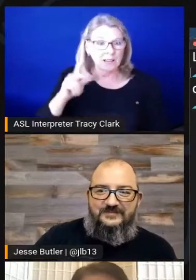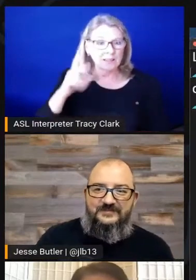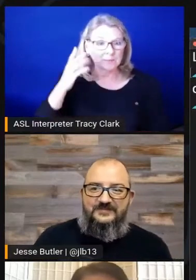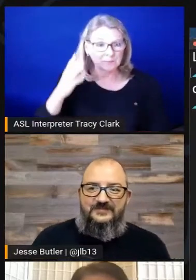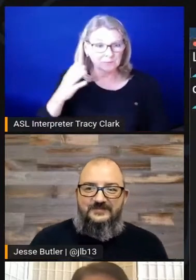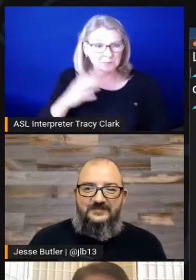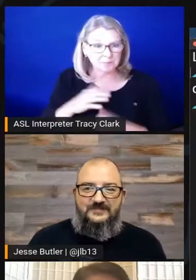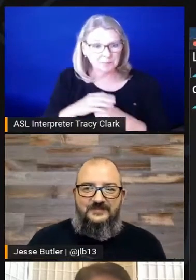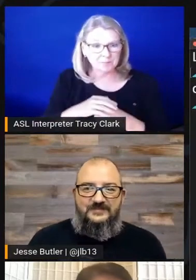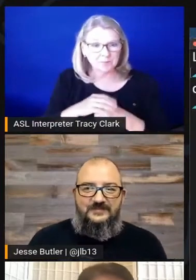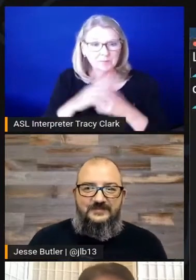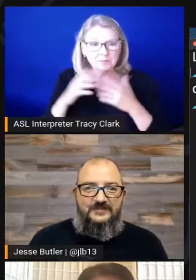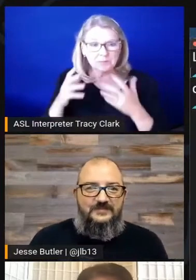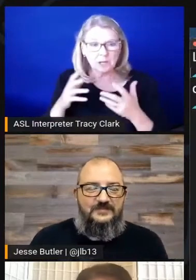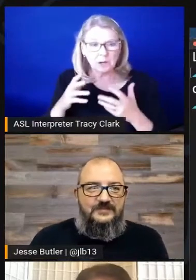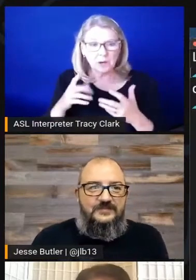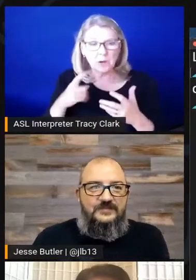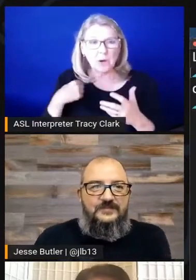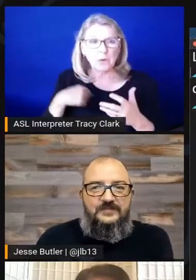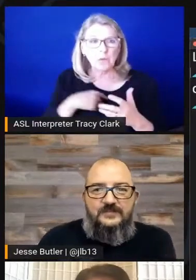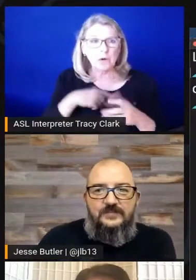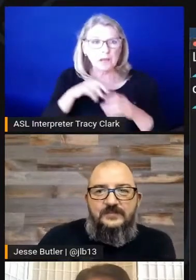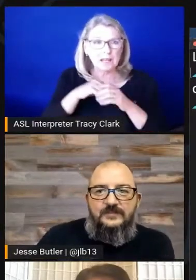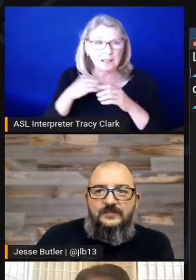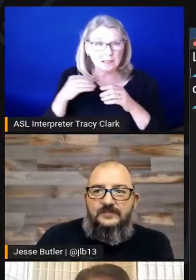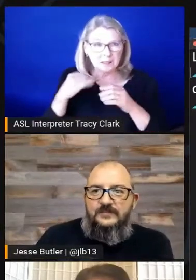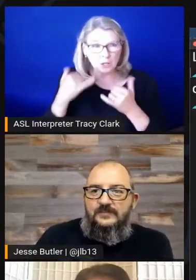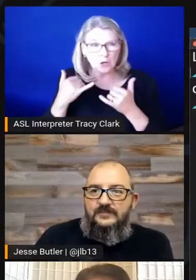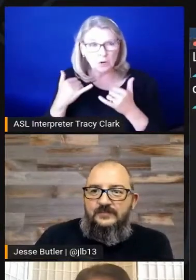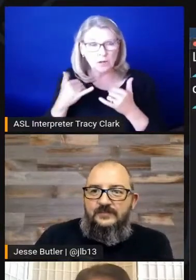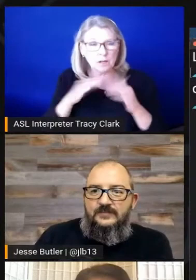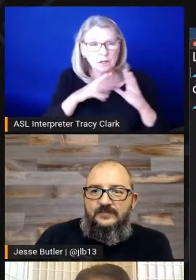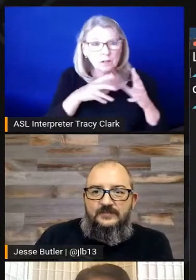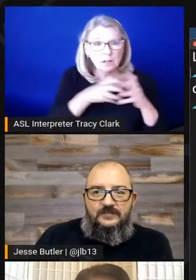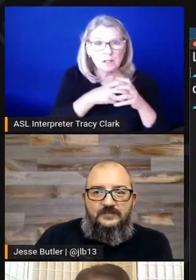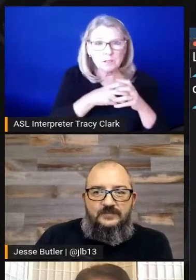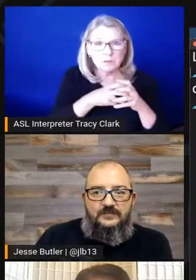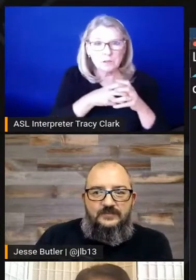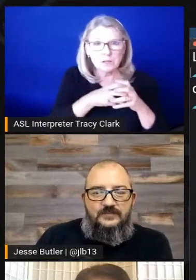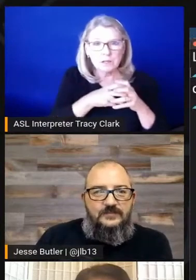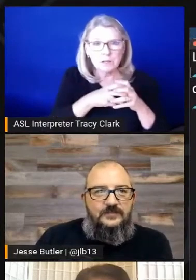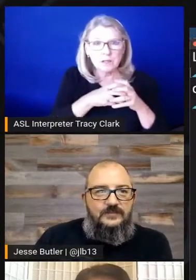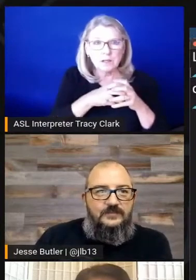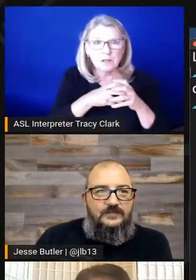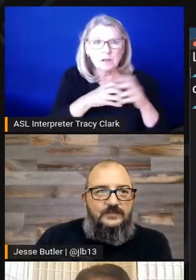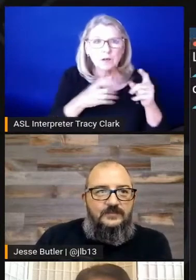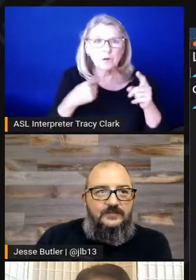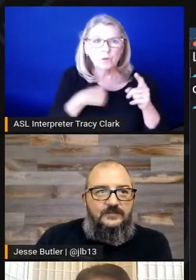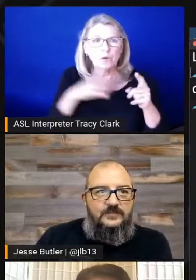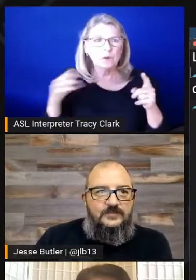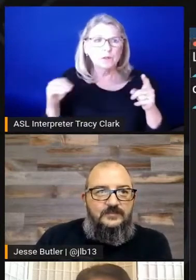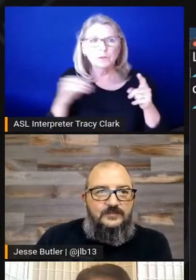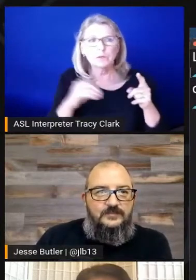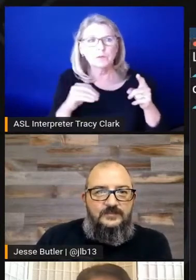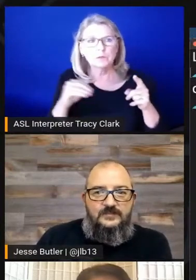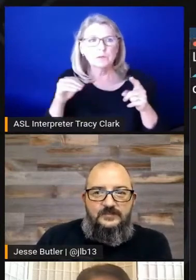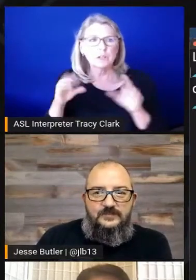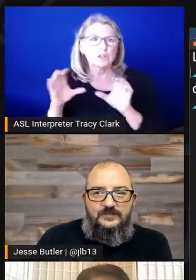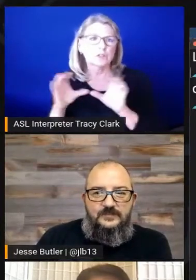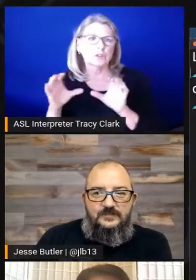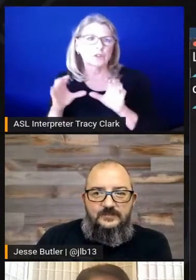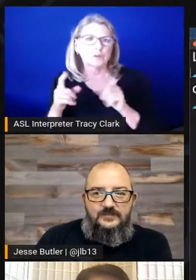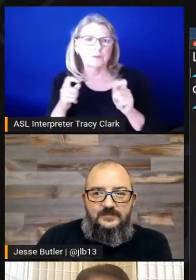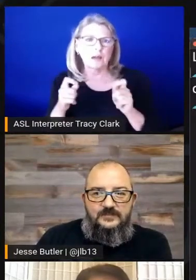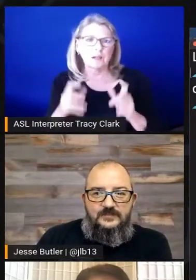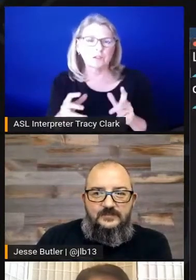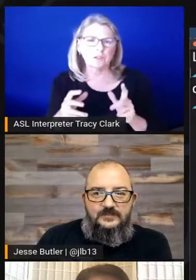So yeah, we're in our current cluster, and then we're going to want to install our Cert Manager. It'll look something just as simple as